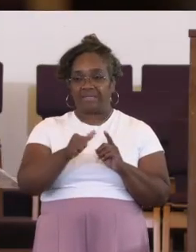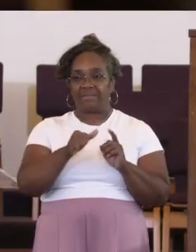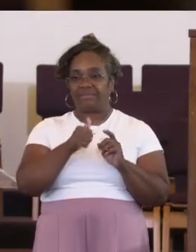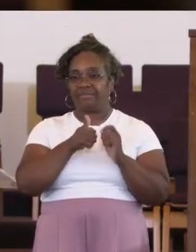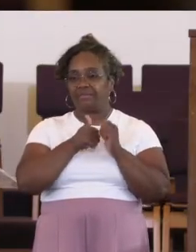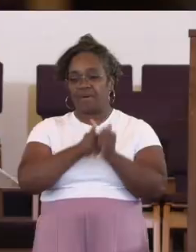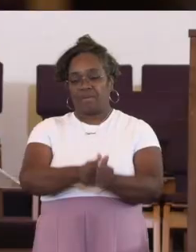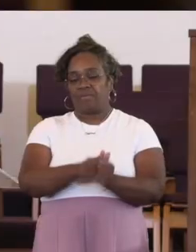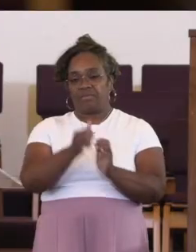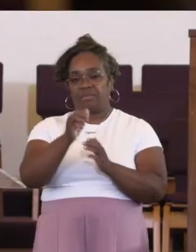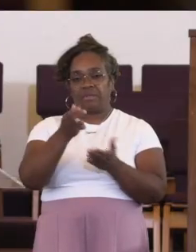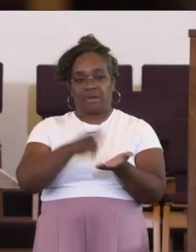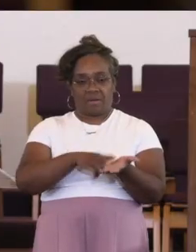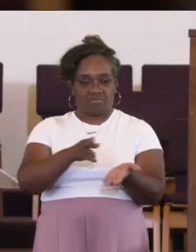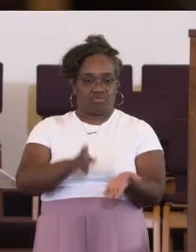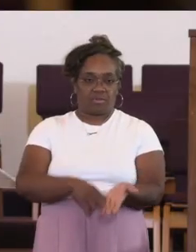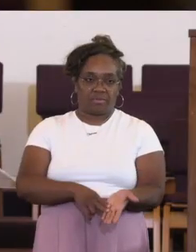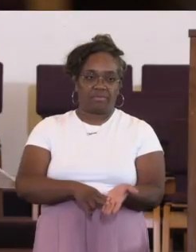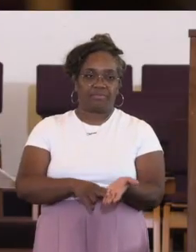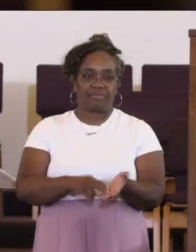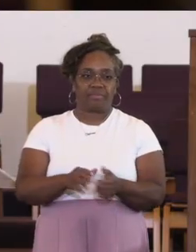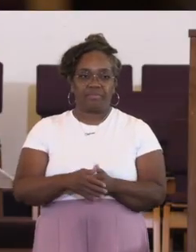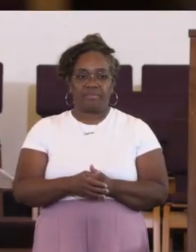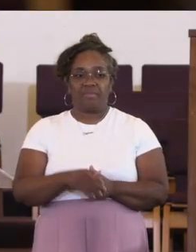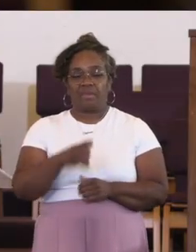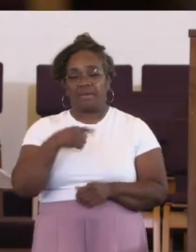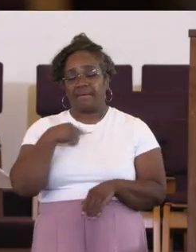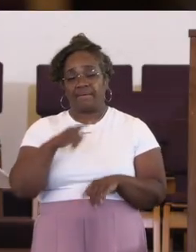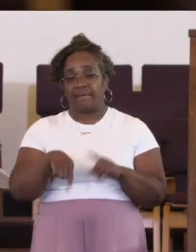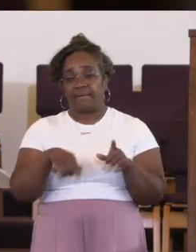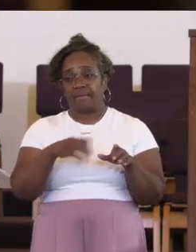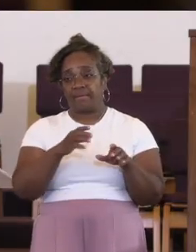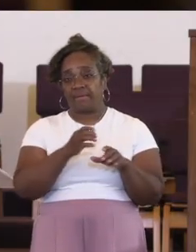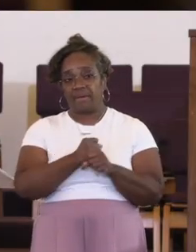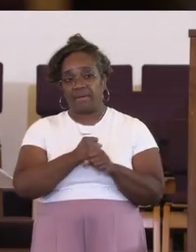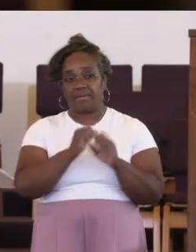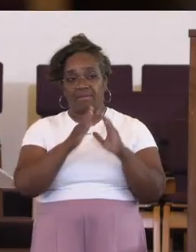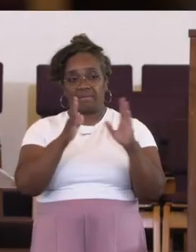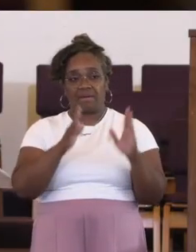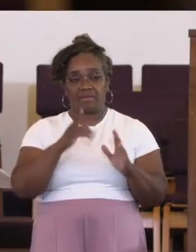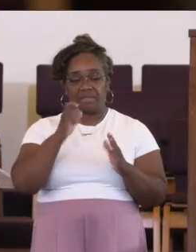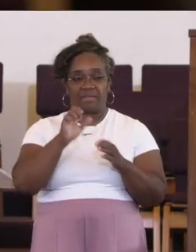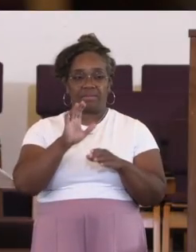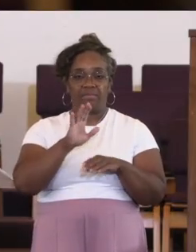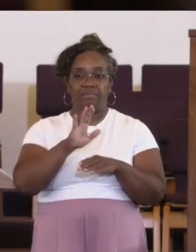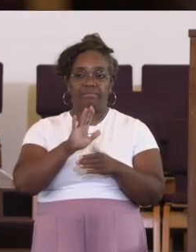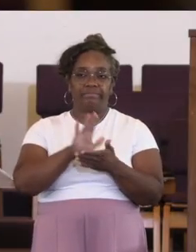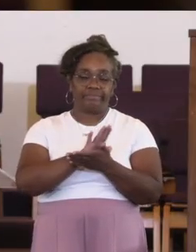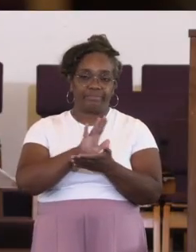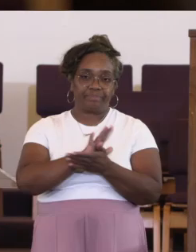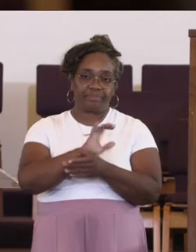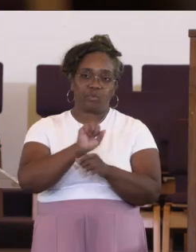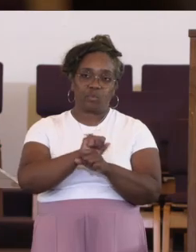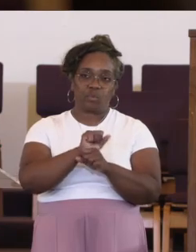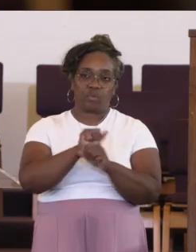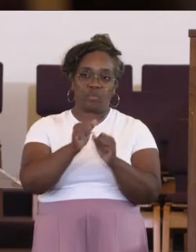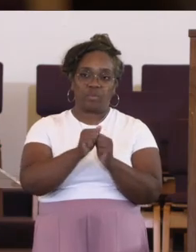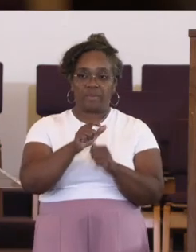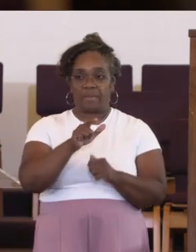Right. All right. I couldn't get the house because of paperwork or whatever with the land bank.